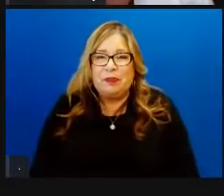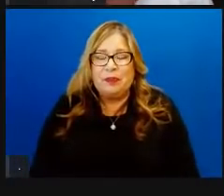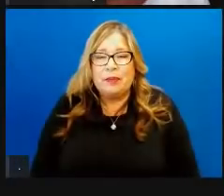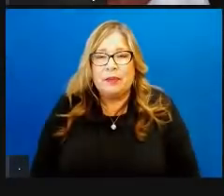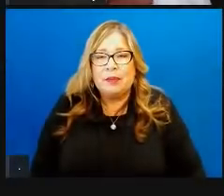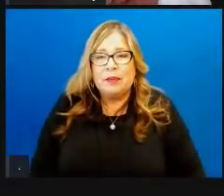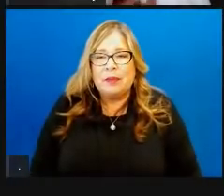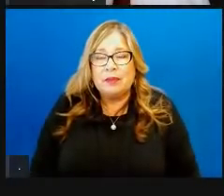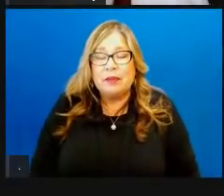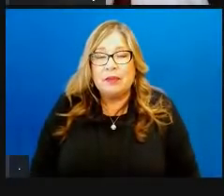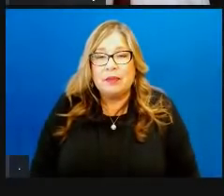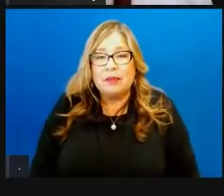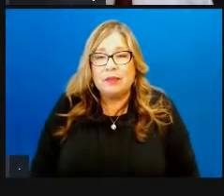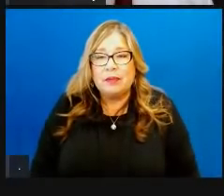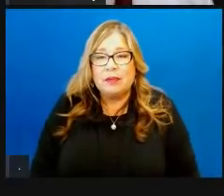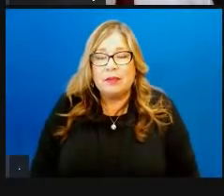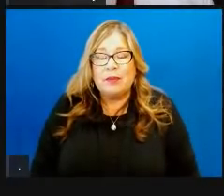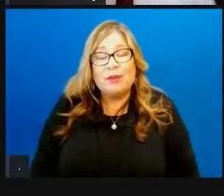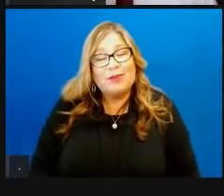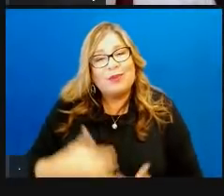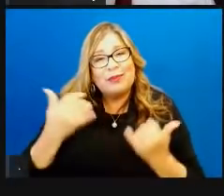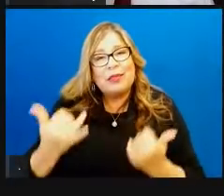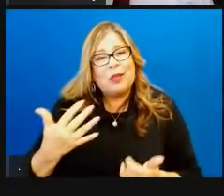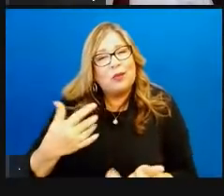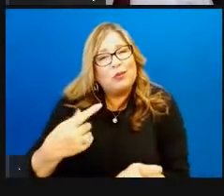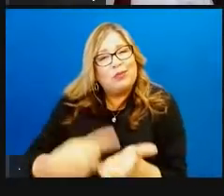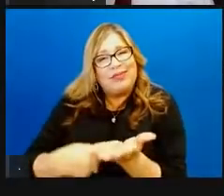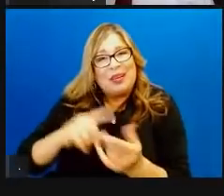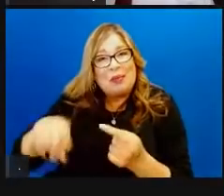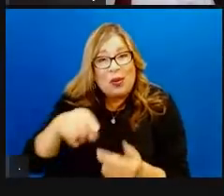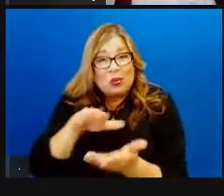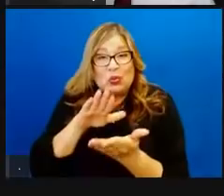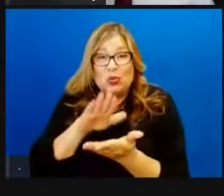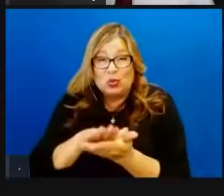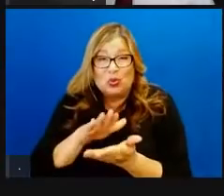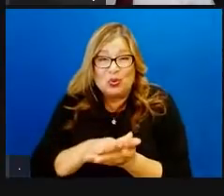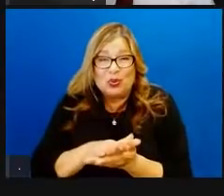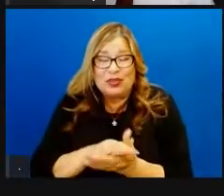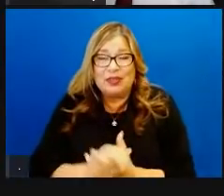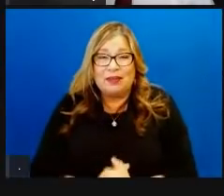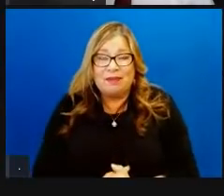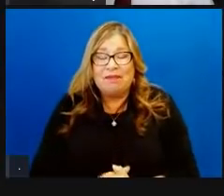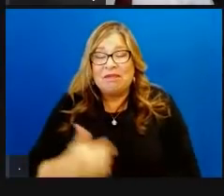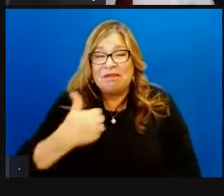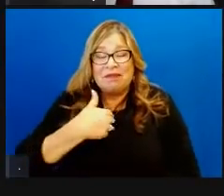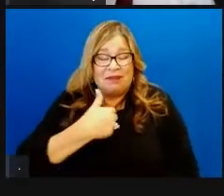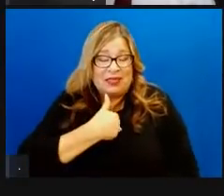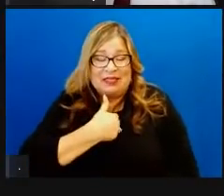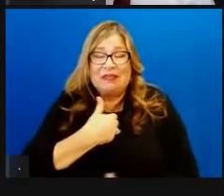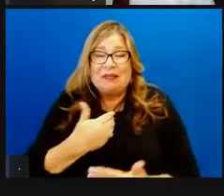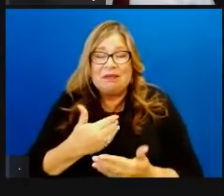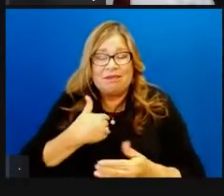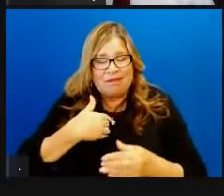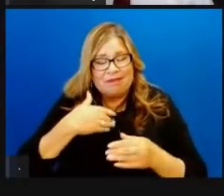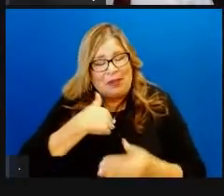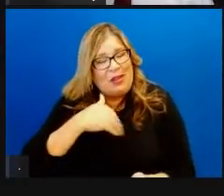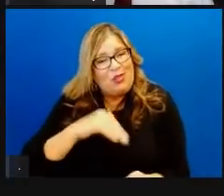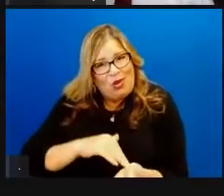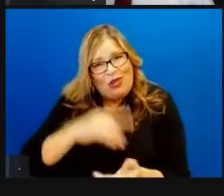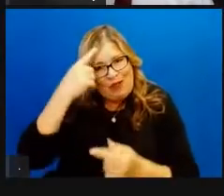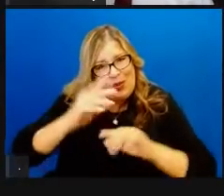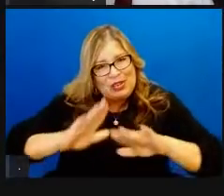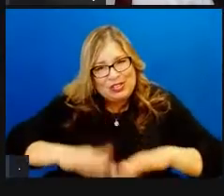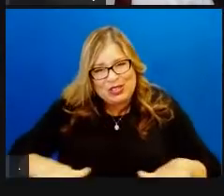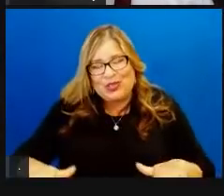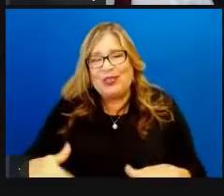So I want to just take a moment and talk about schools. Now, this has been really important as a pediatrician, a father of four, something that I talk